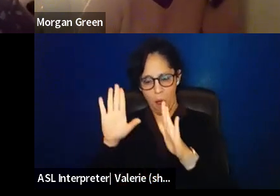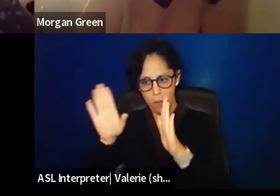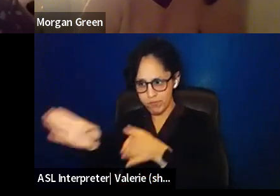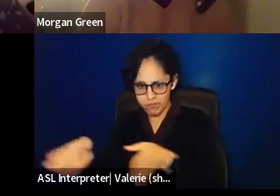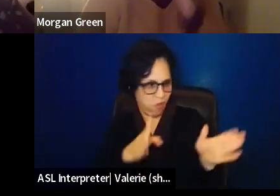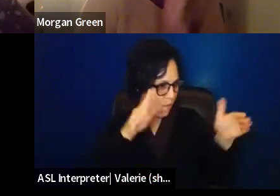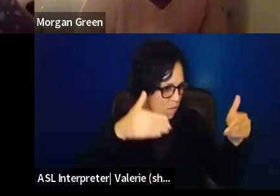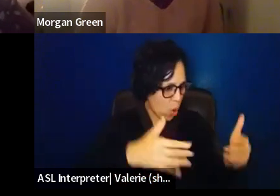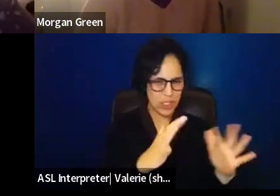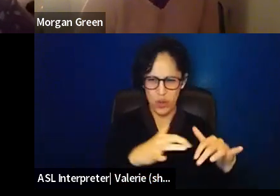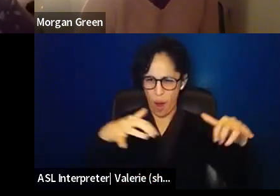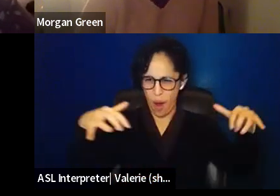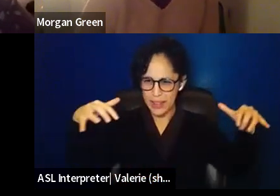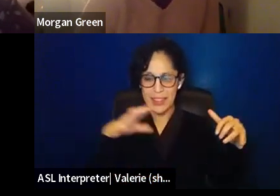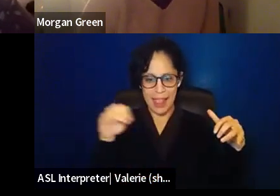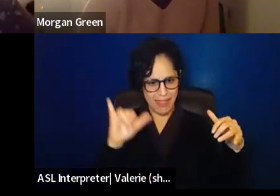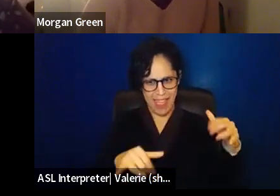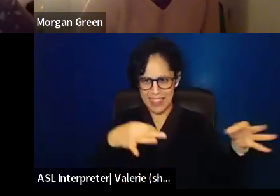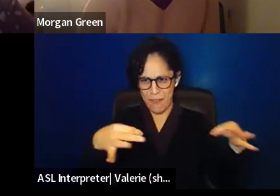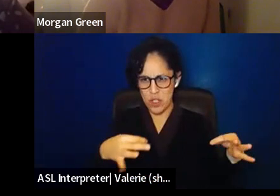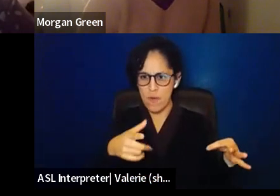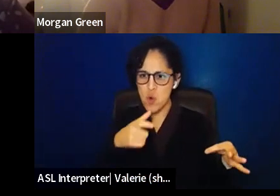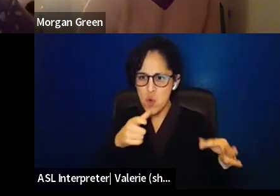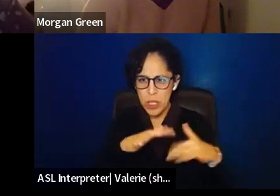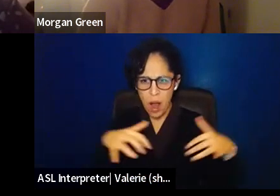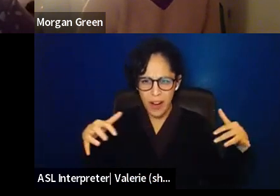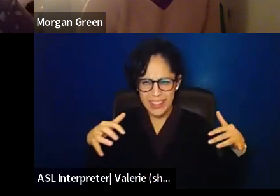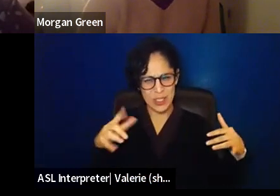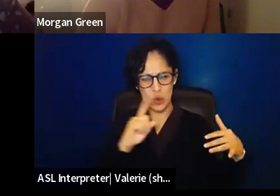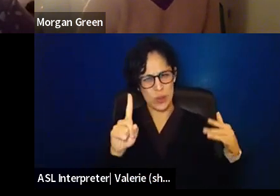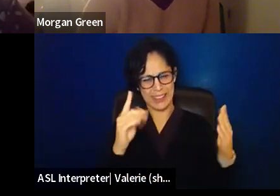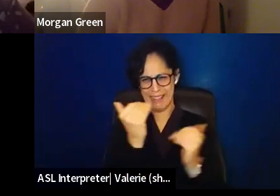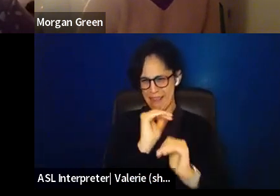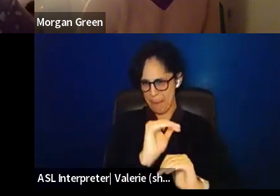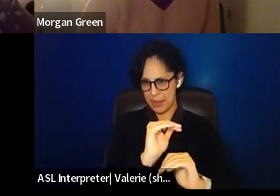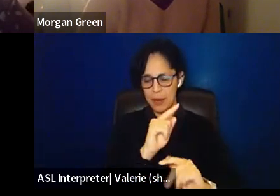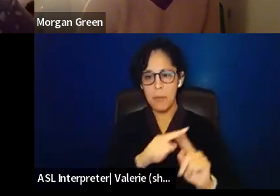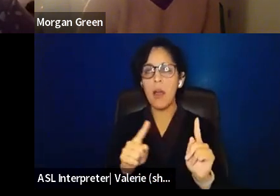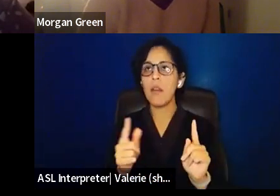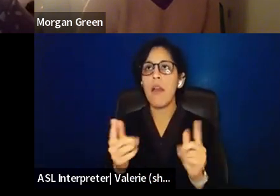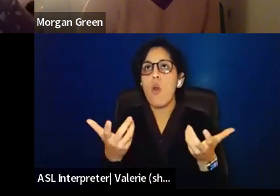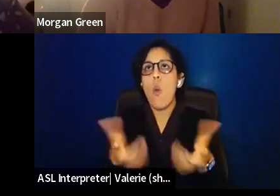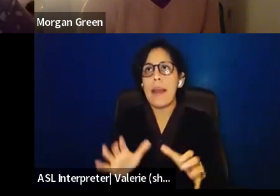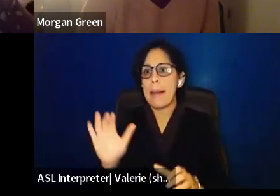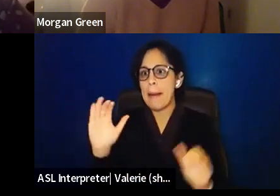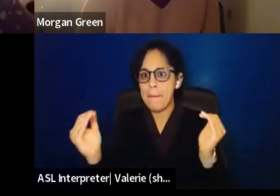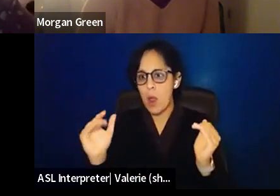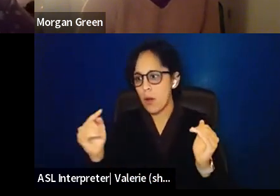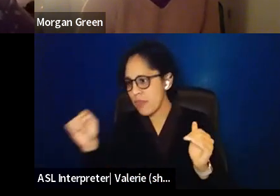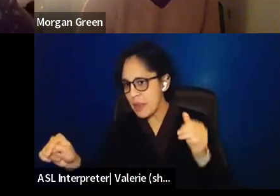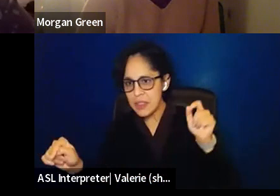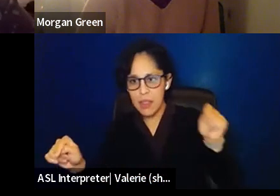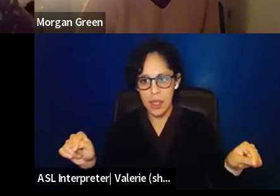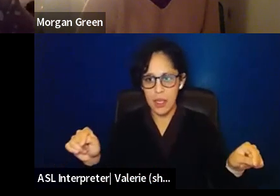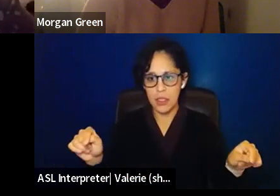right? And not that it has to be A against B, because I actually believe that if an organization is artist-centric,